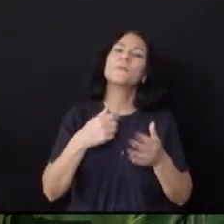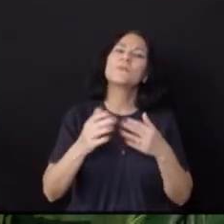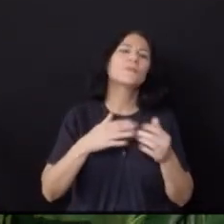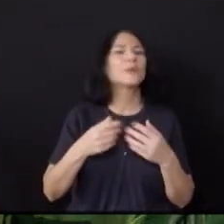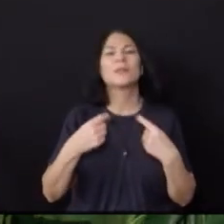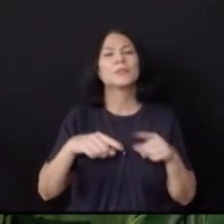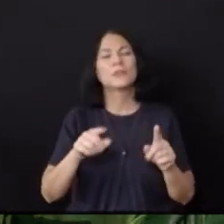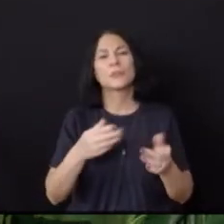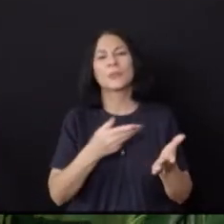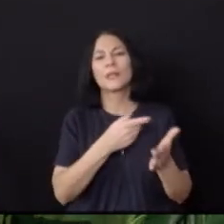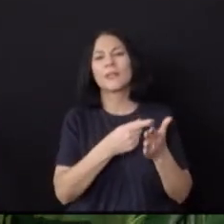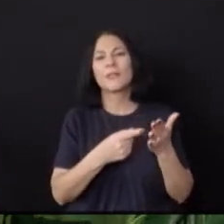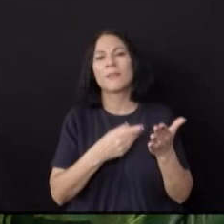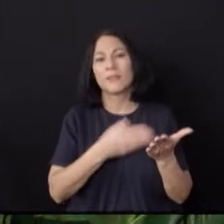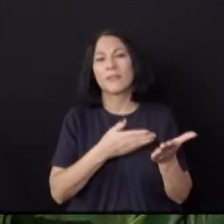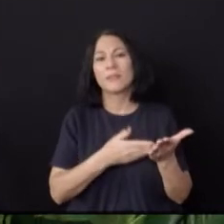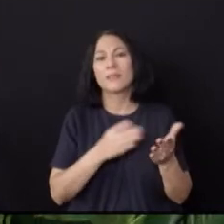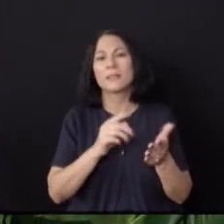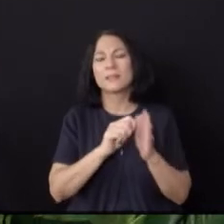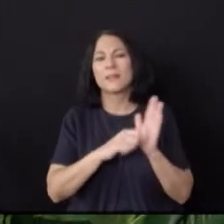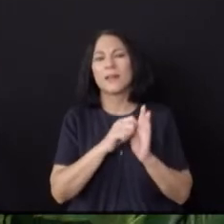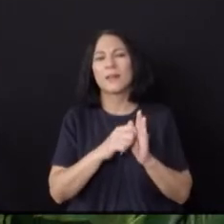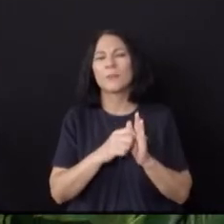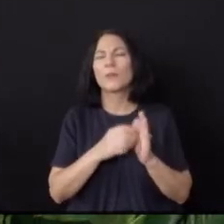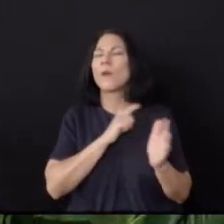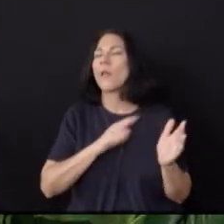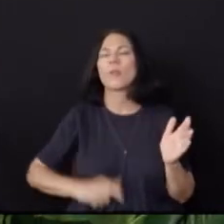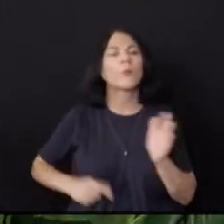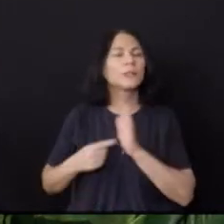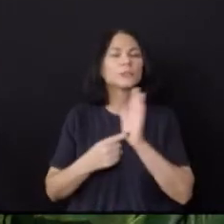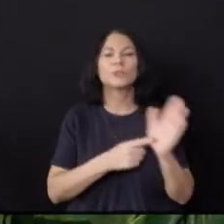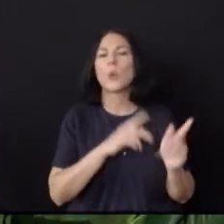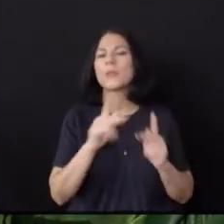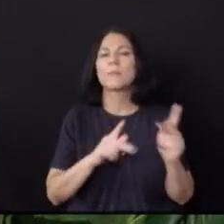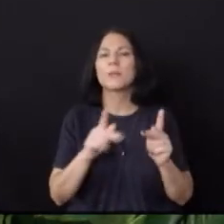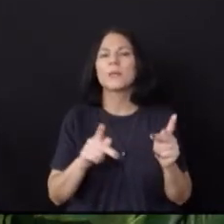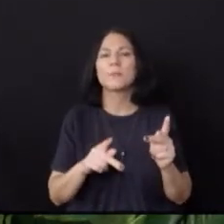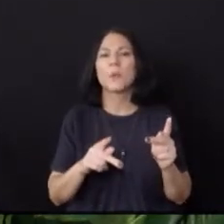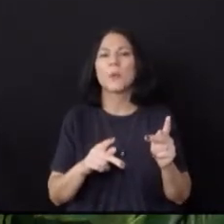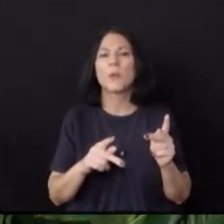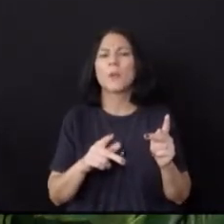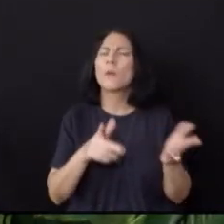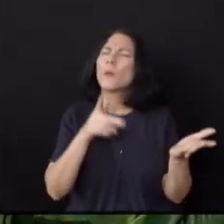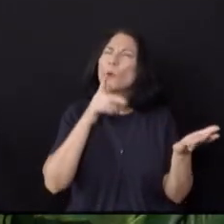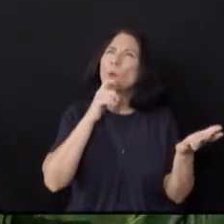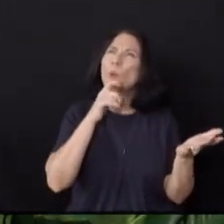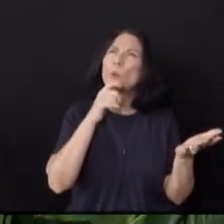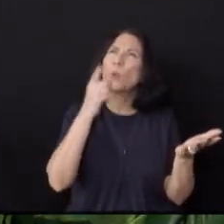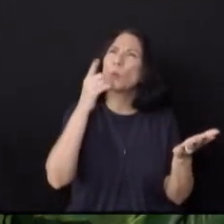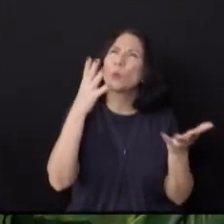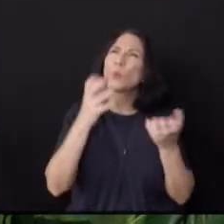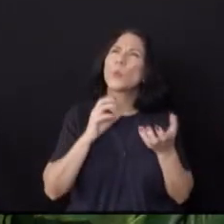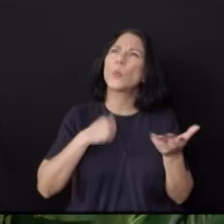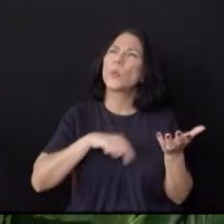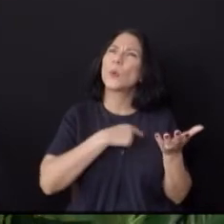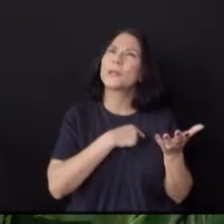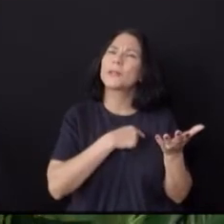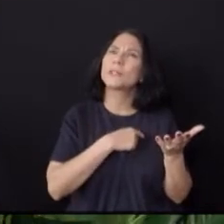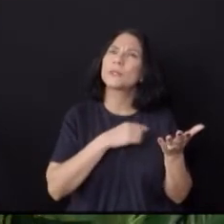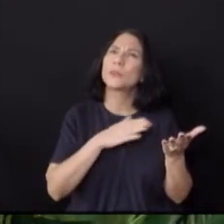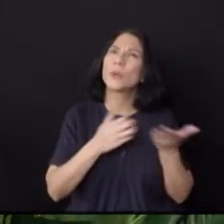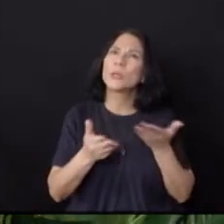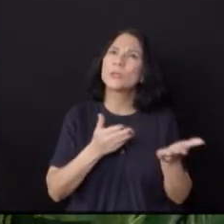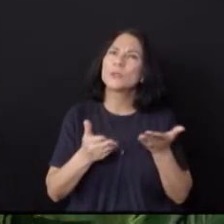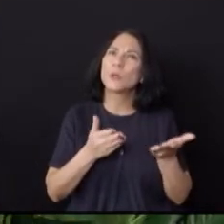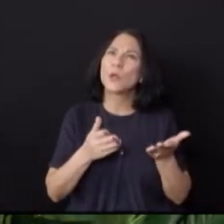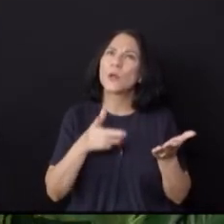this. Lord, show people out there right now who it is that you would call us to serve, who it is that you would call us to reach out to,